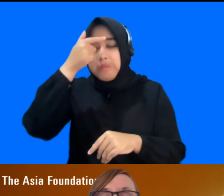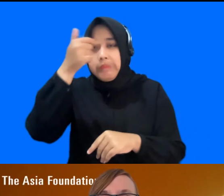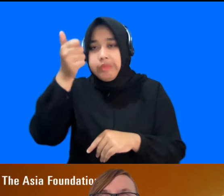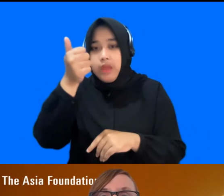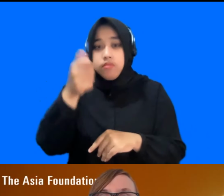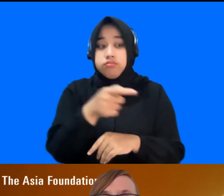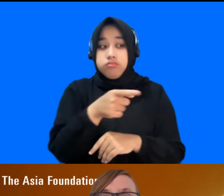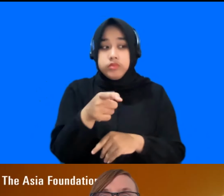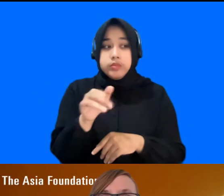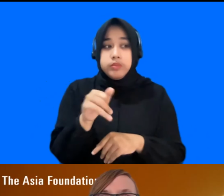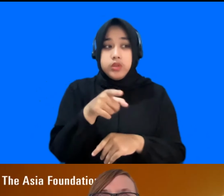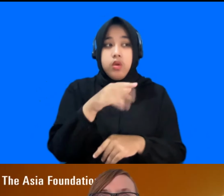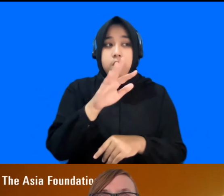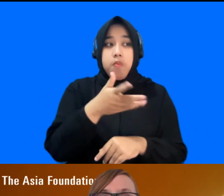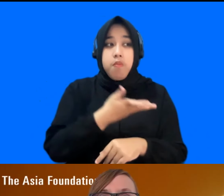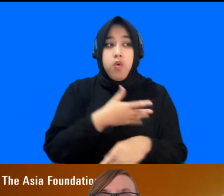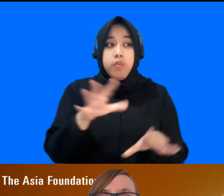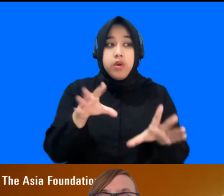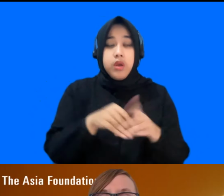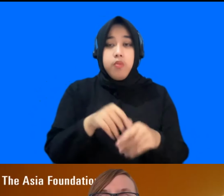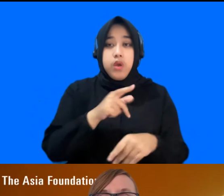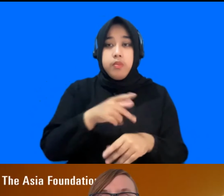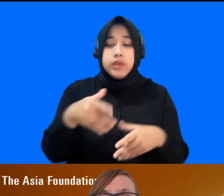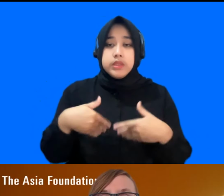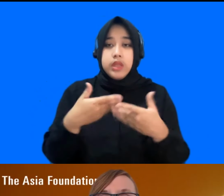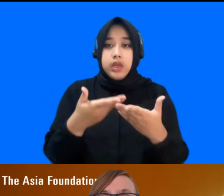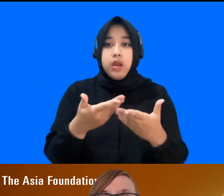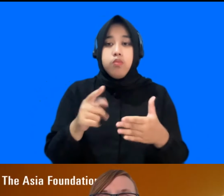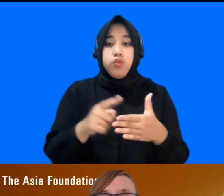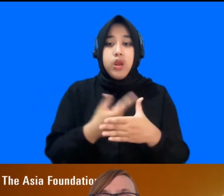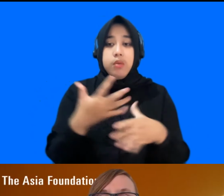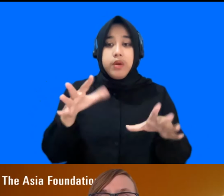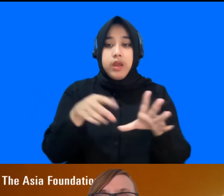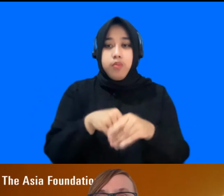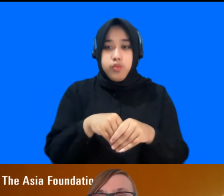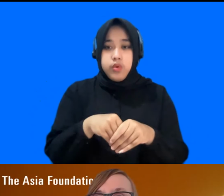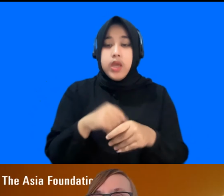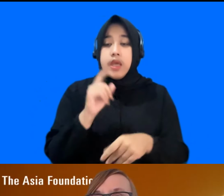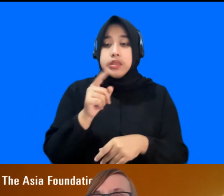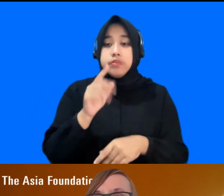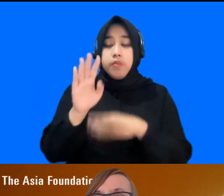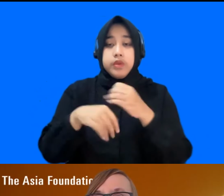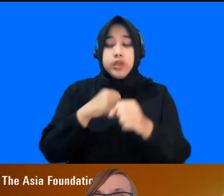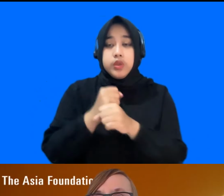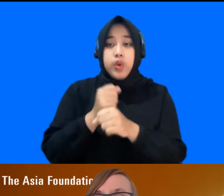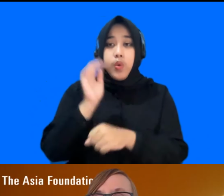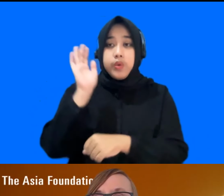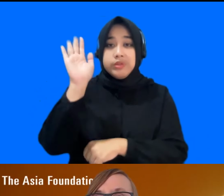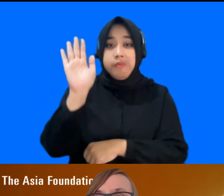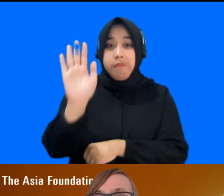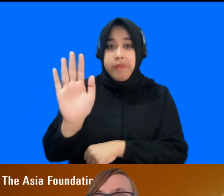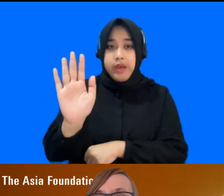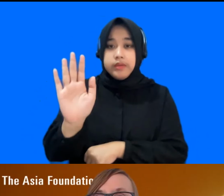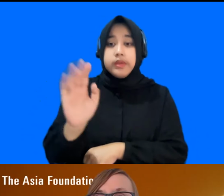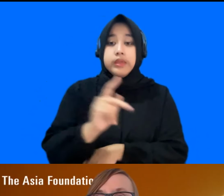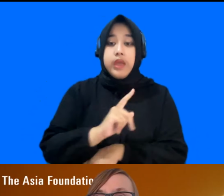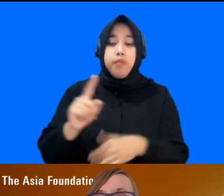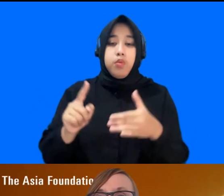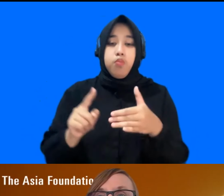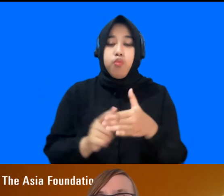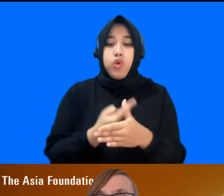me. Next year, we're expanding everything to be a more regional alliance and not just something that's based in